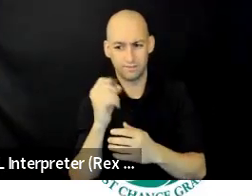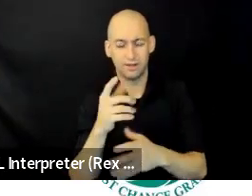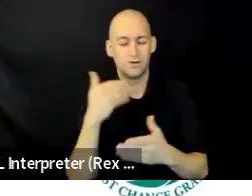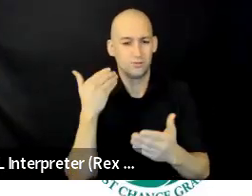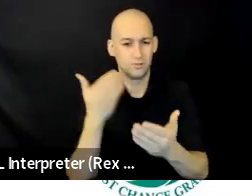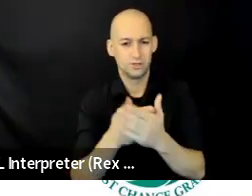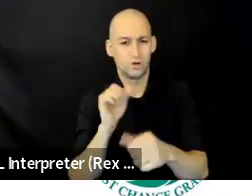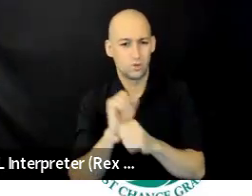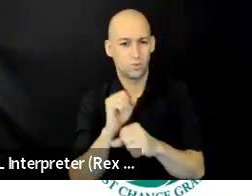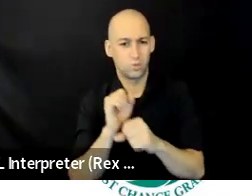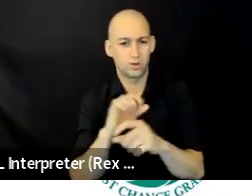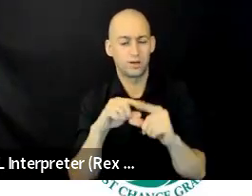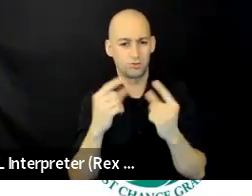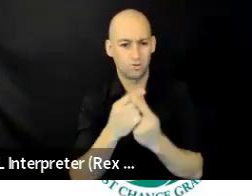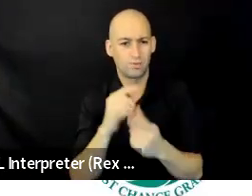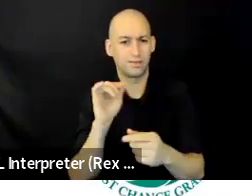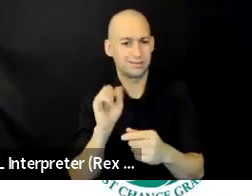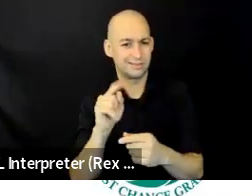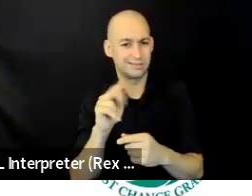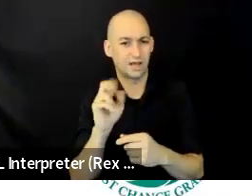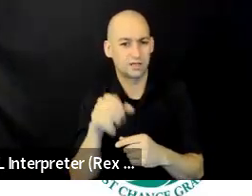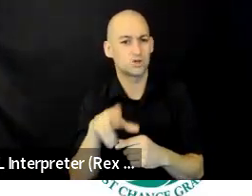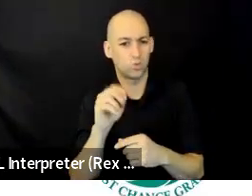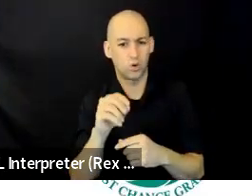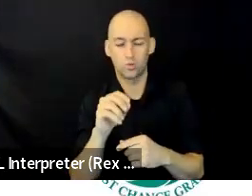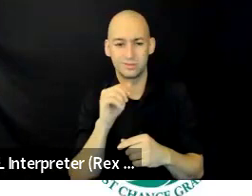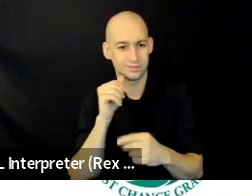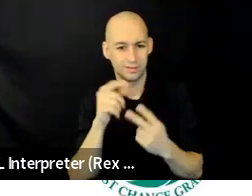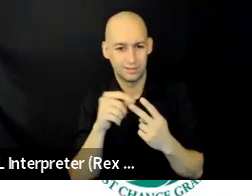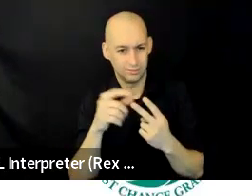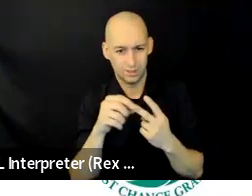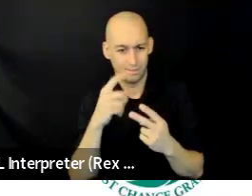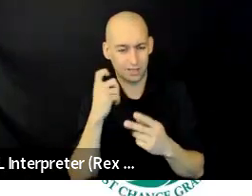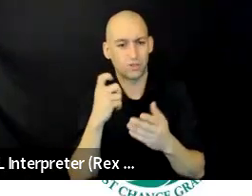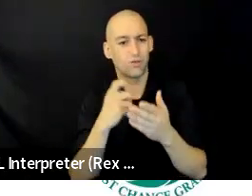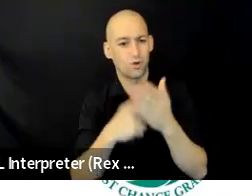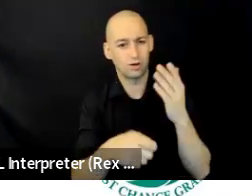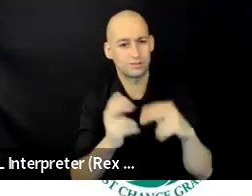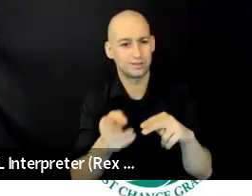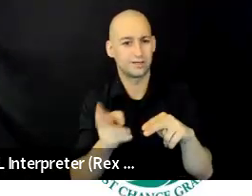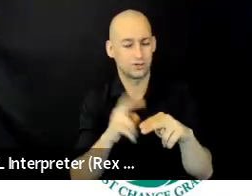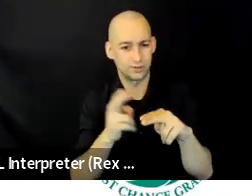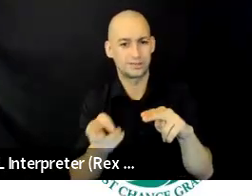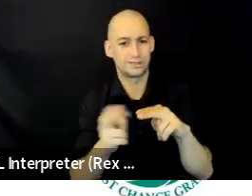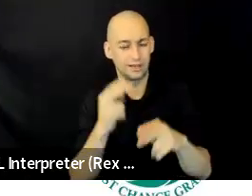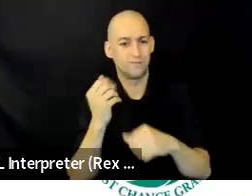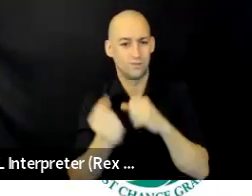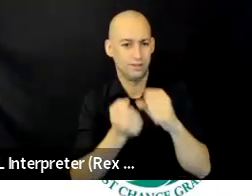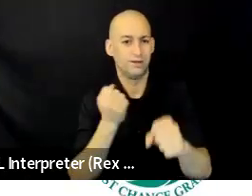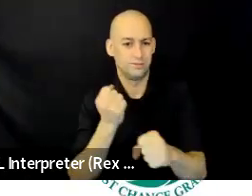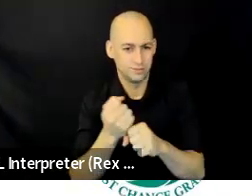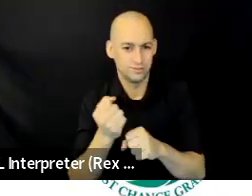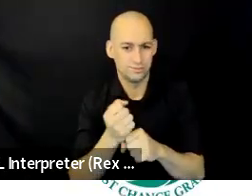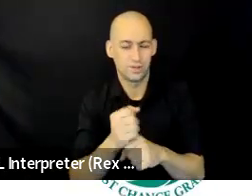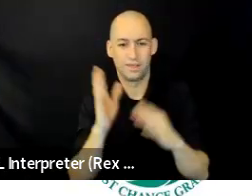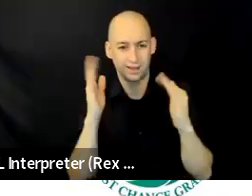the status quo was no longer an option because the costs and impacts of the landslide damage were increasing every decade, and they only expected